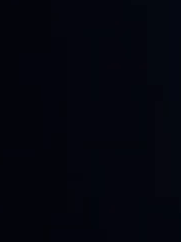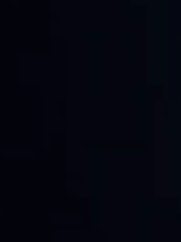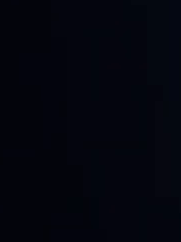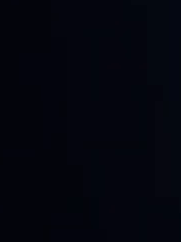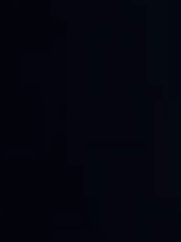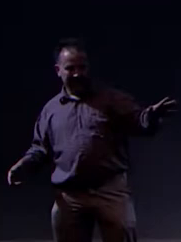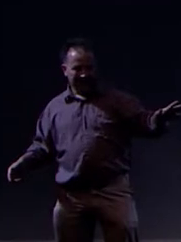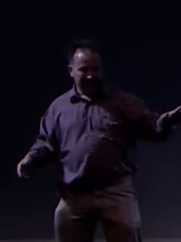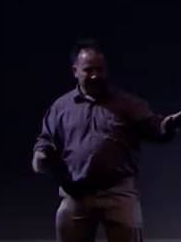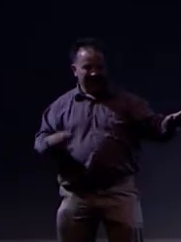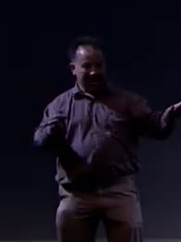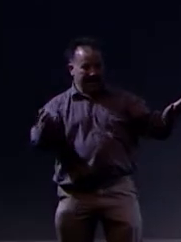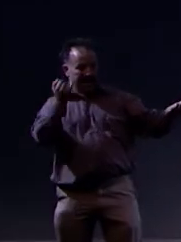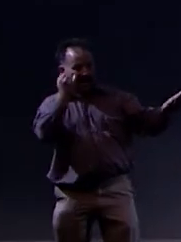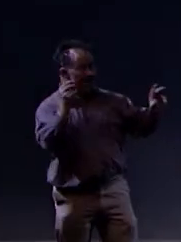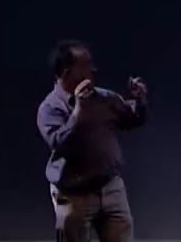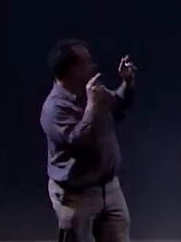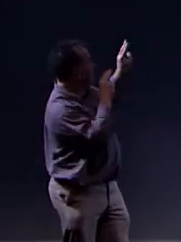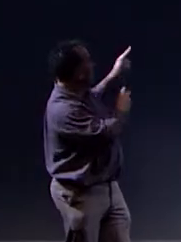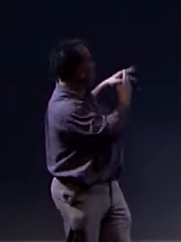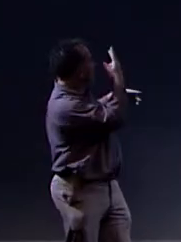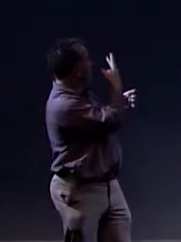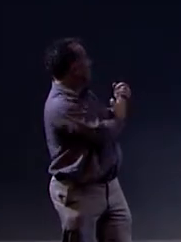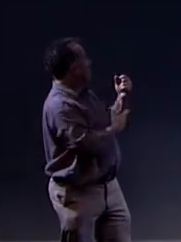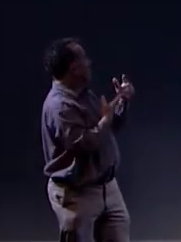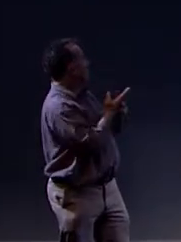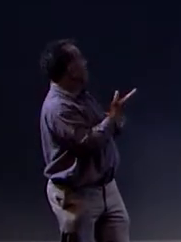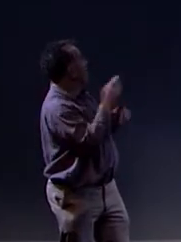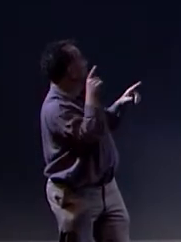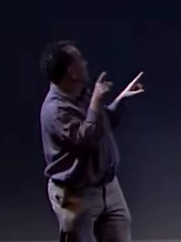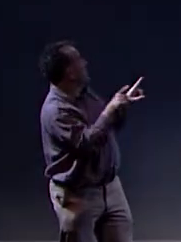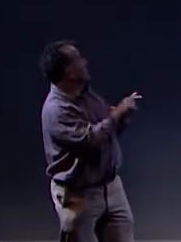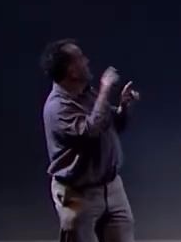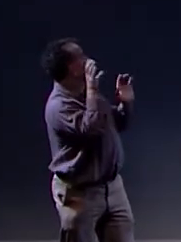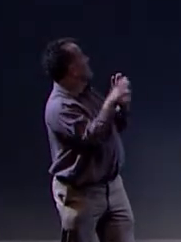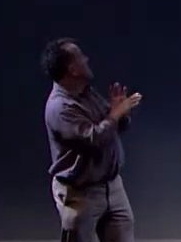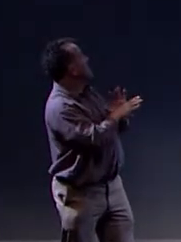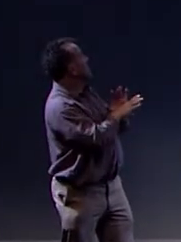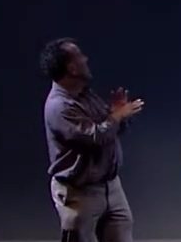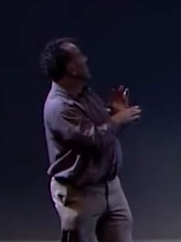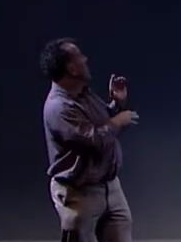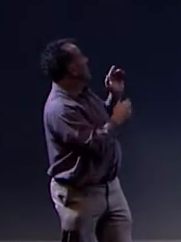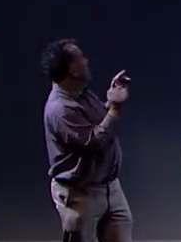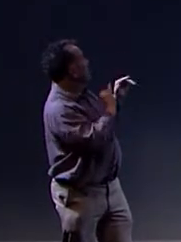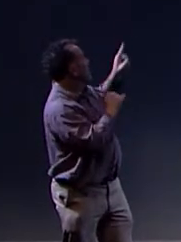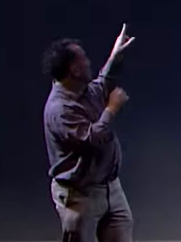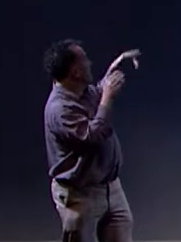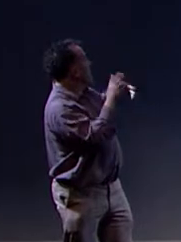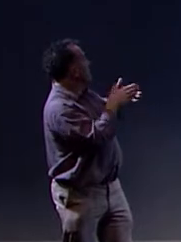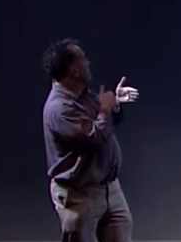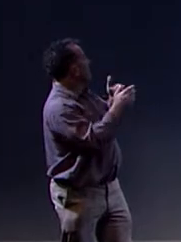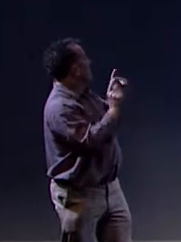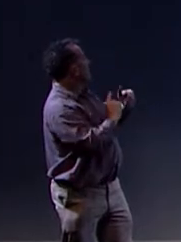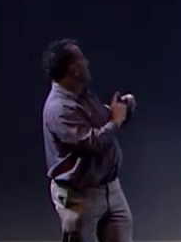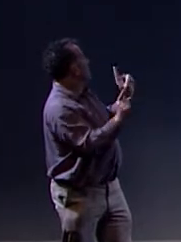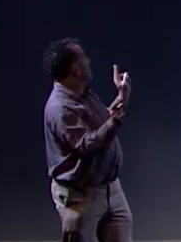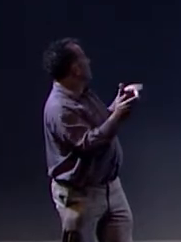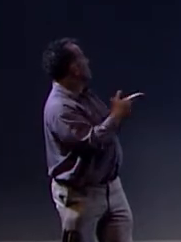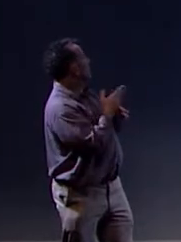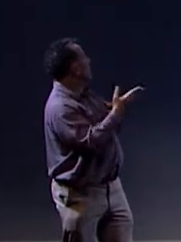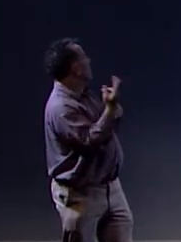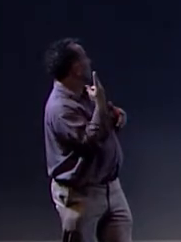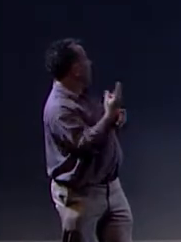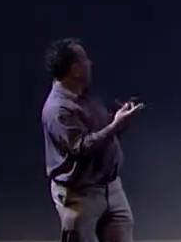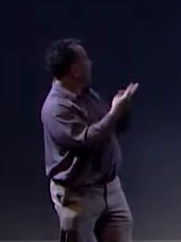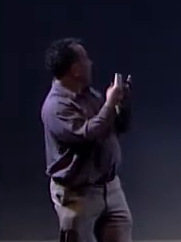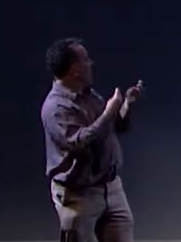real. And that if we view them both through the same lens as in this painting, through the same set of filters, the differences between them evaporate. And